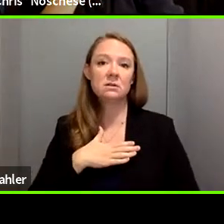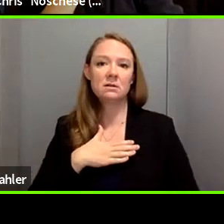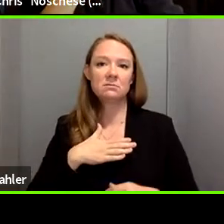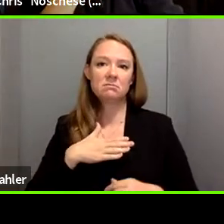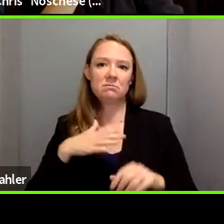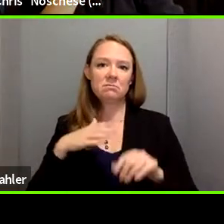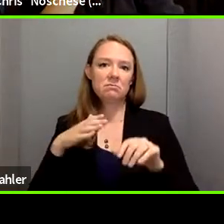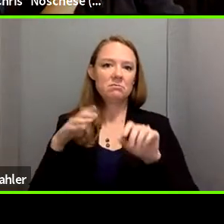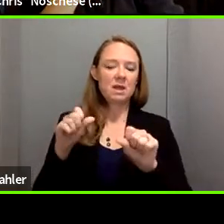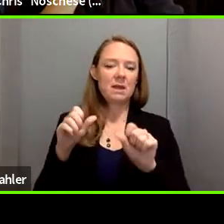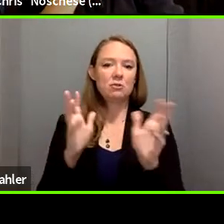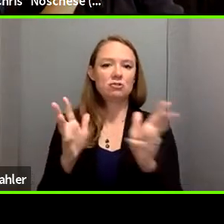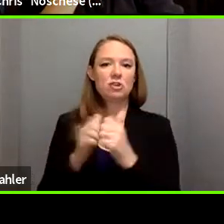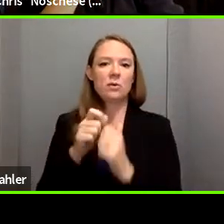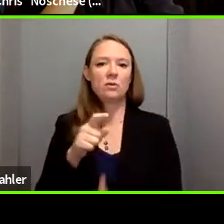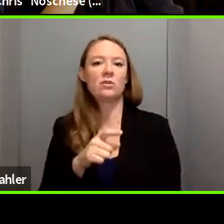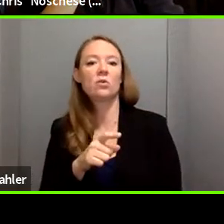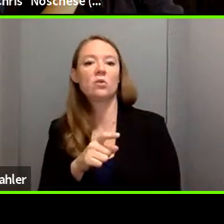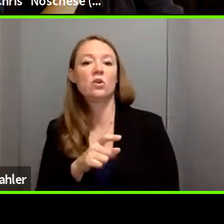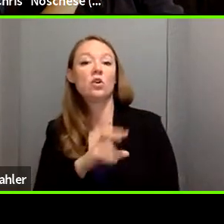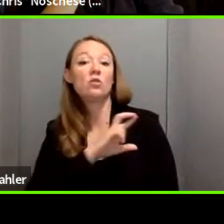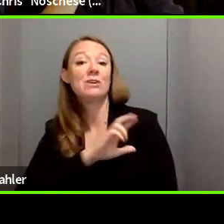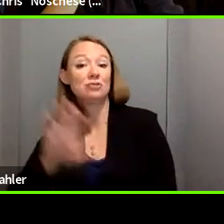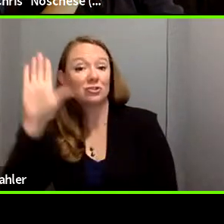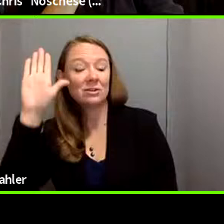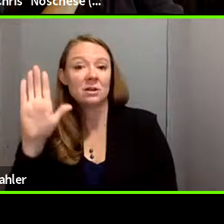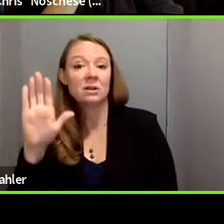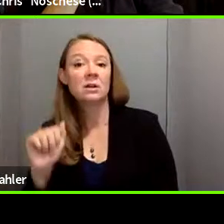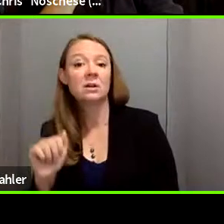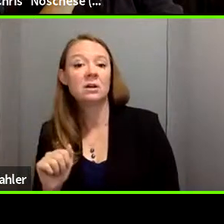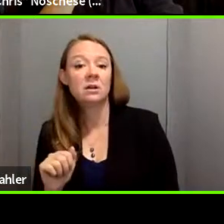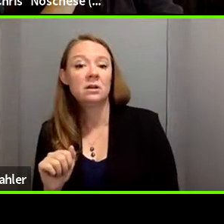with you. This is Rich.